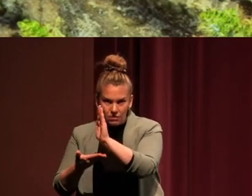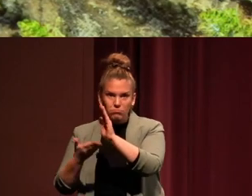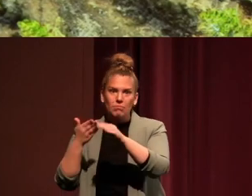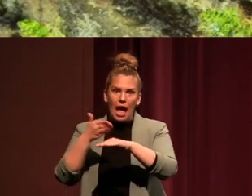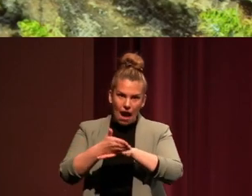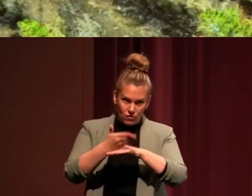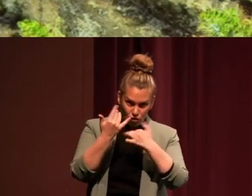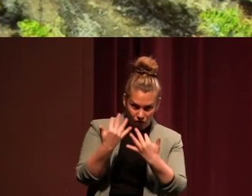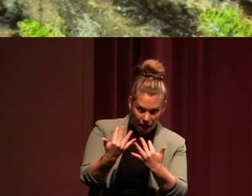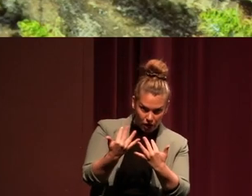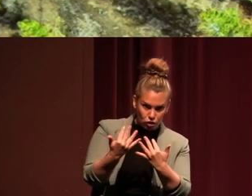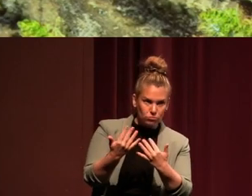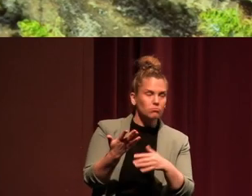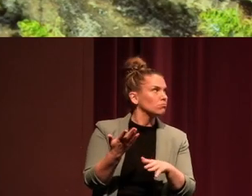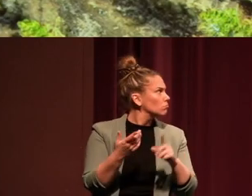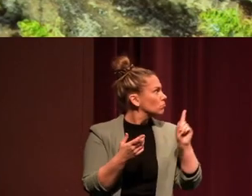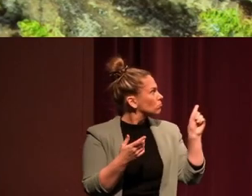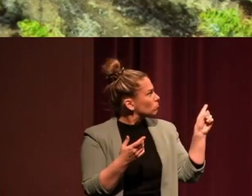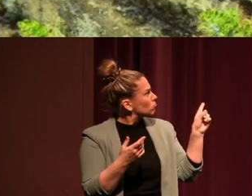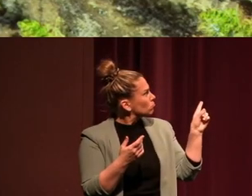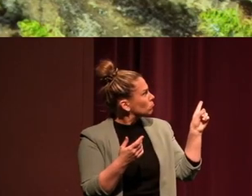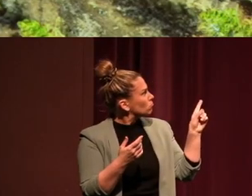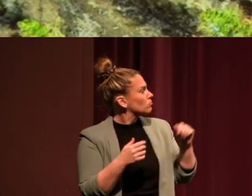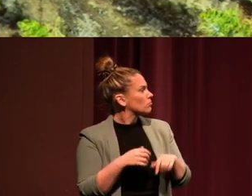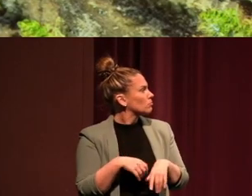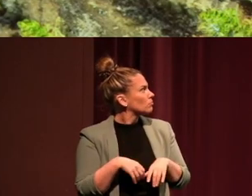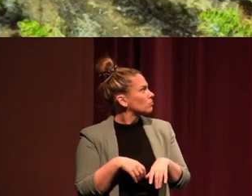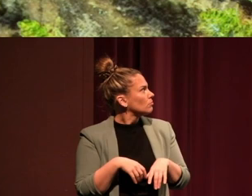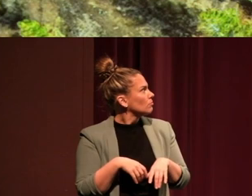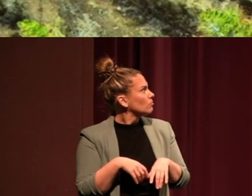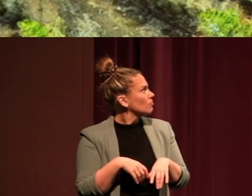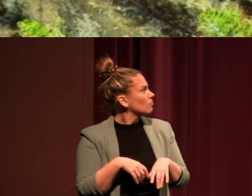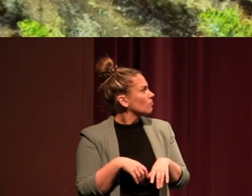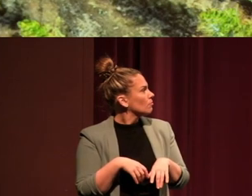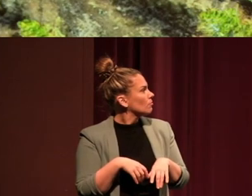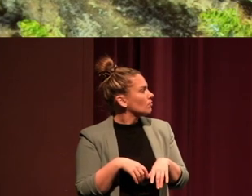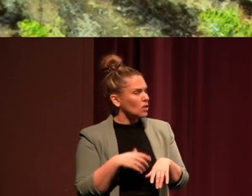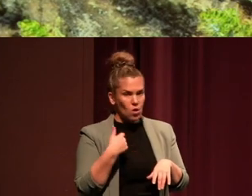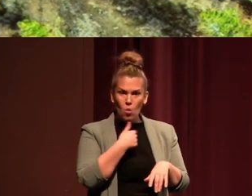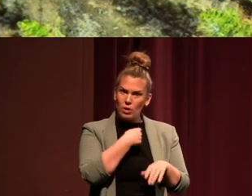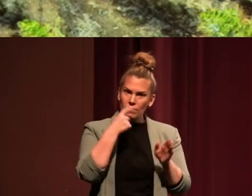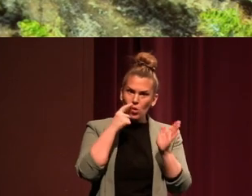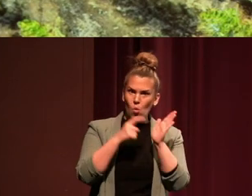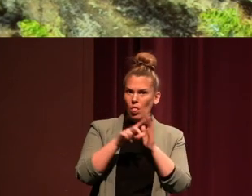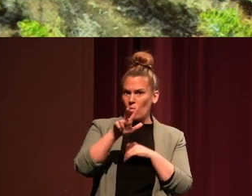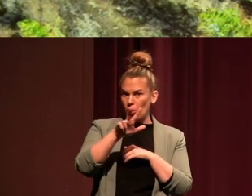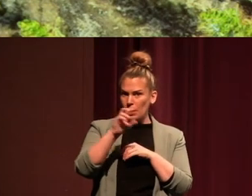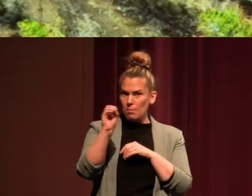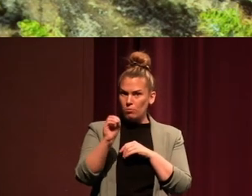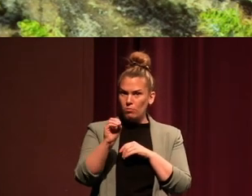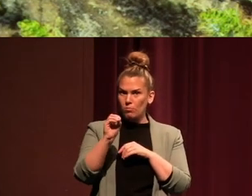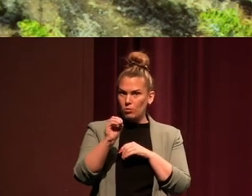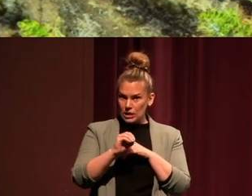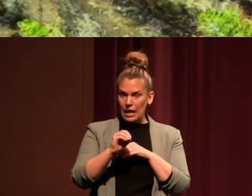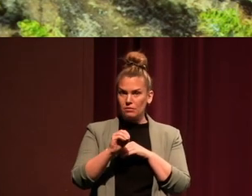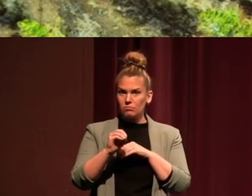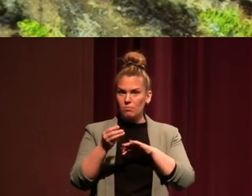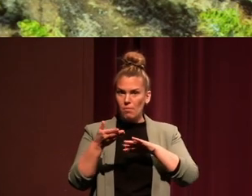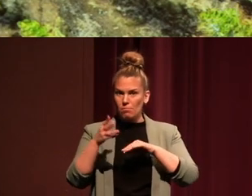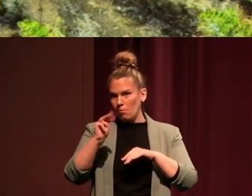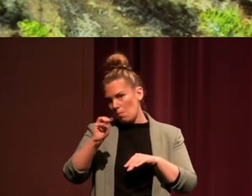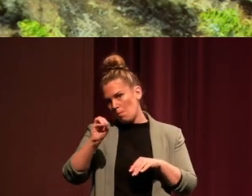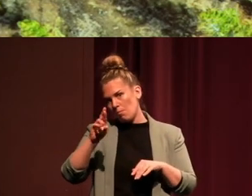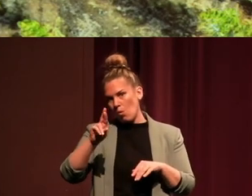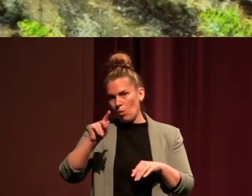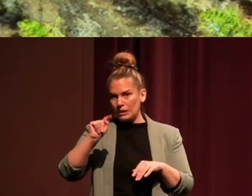one of those areas where we had one of our long-term research plots, and so far we've noted about 3% mortality and 1%